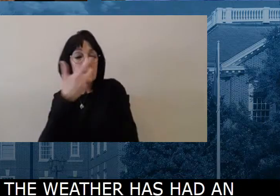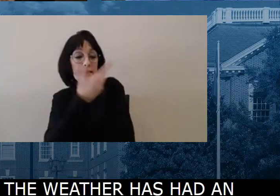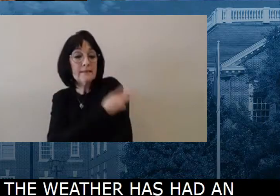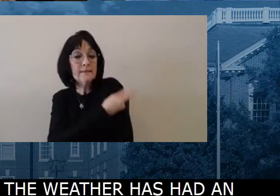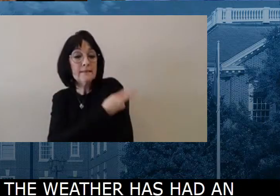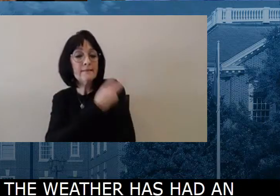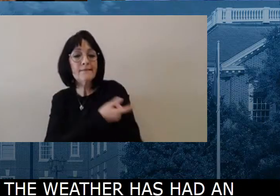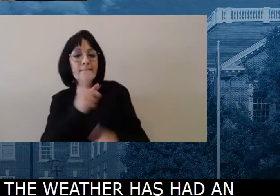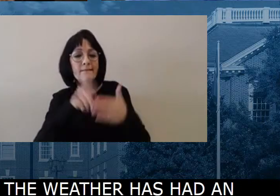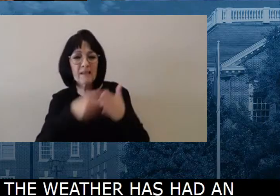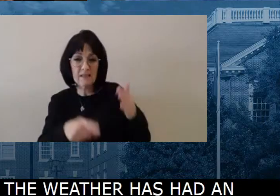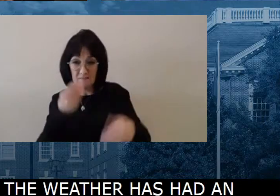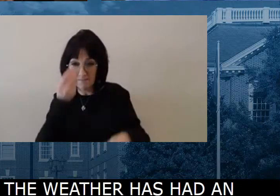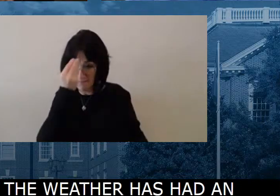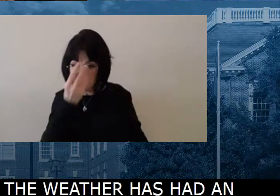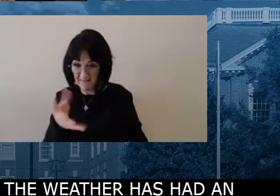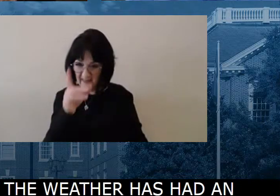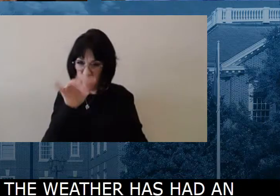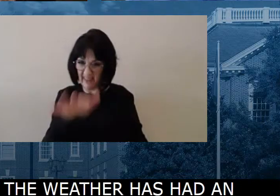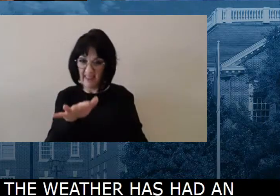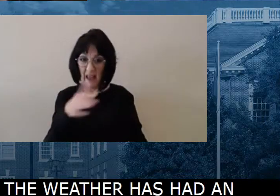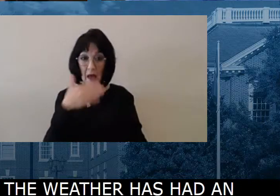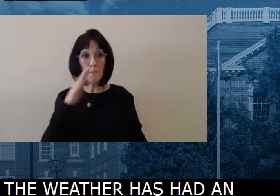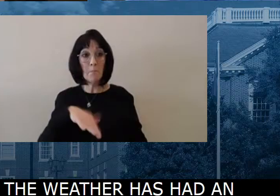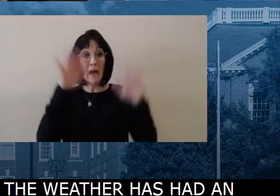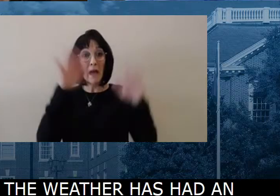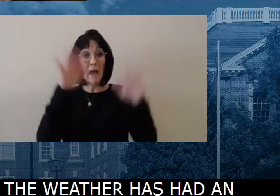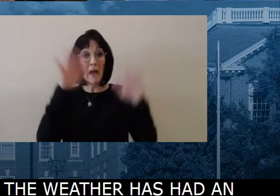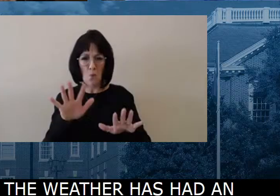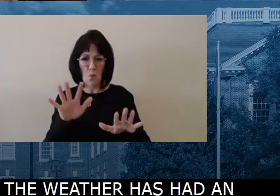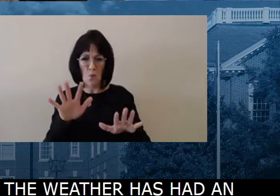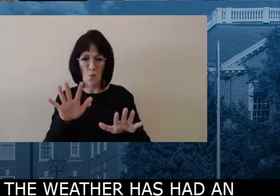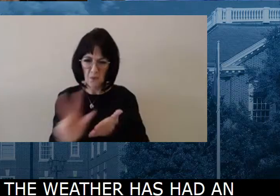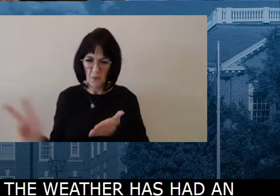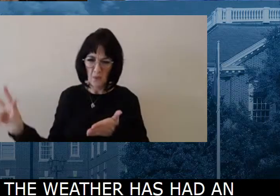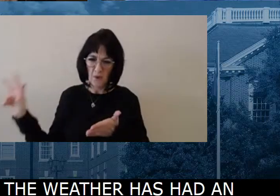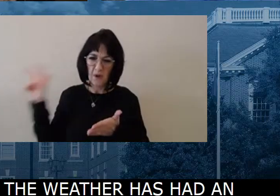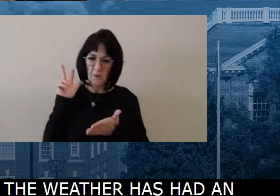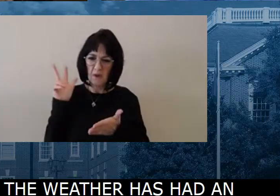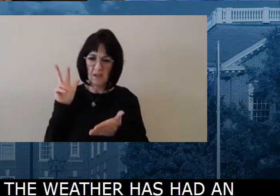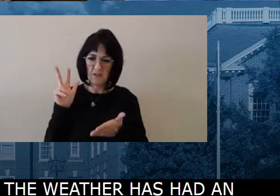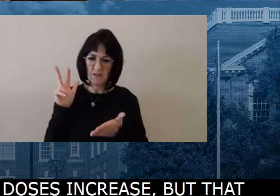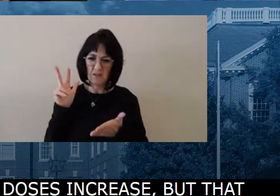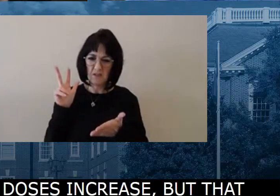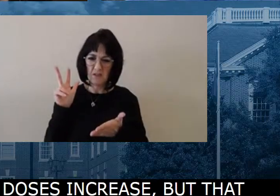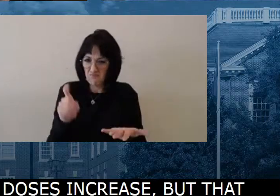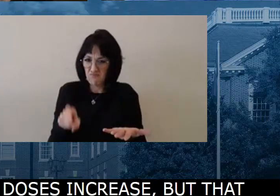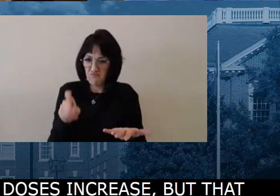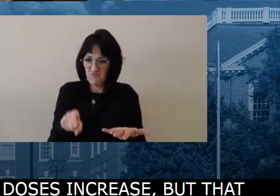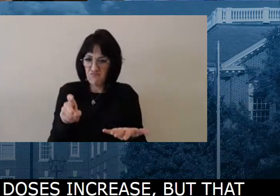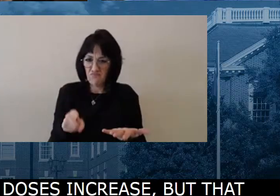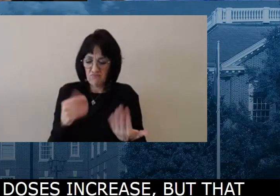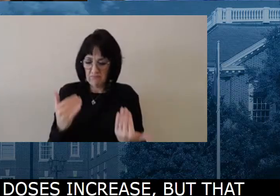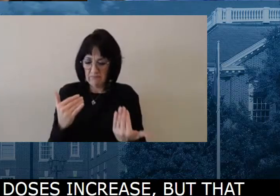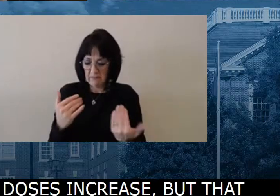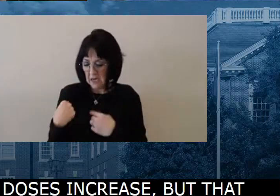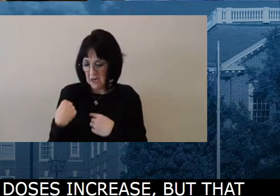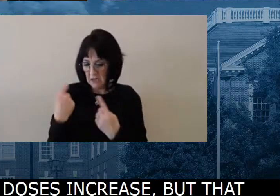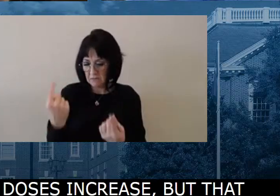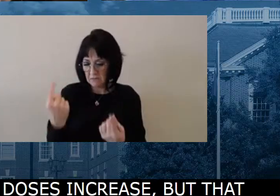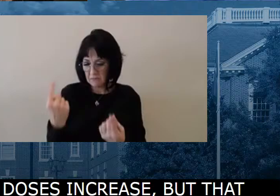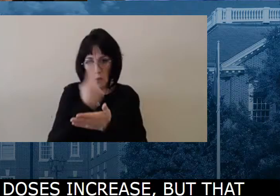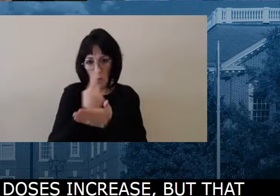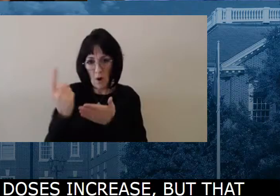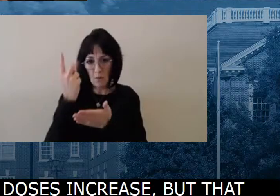ago. Is there any reason why it hasn't been able to get out in the week or two following that weather? Are there any other